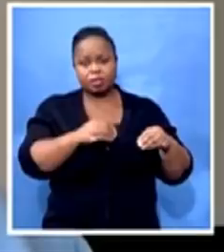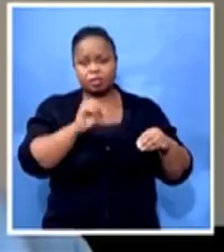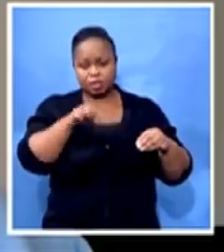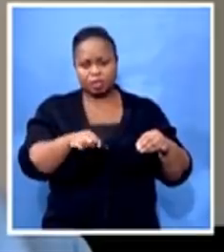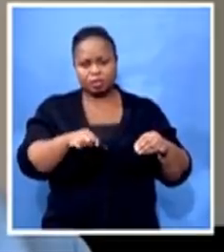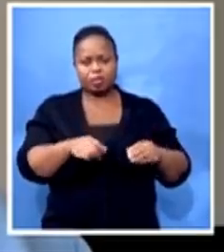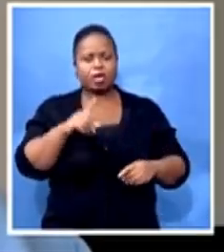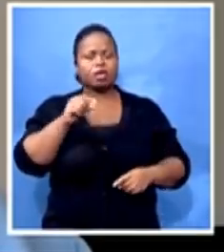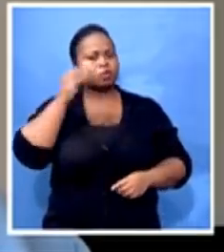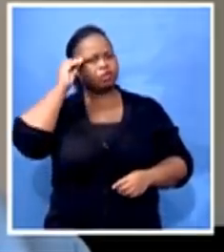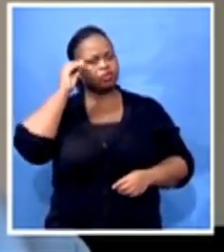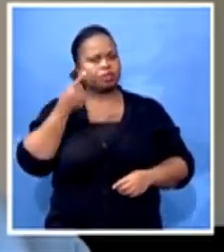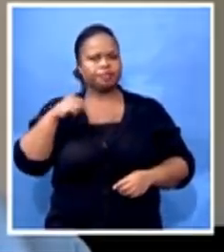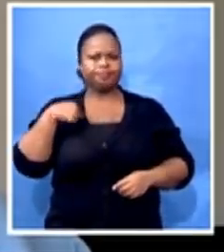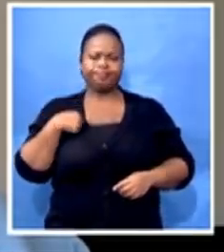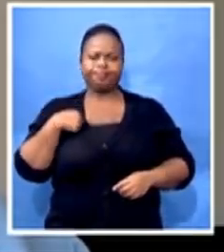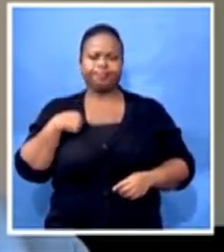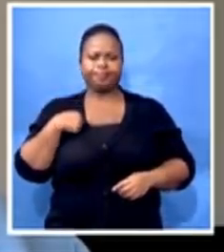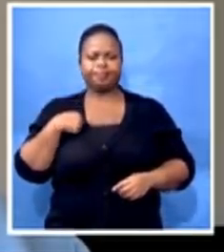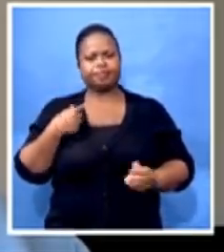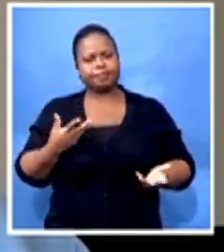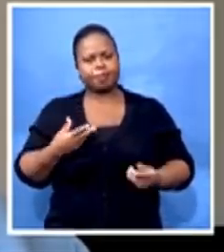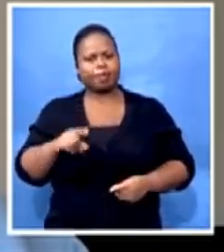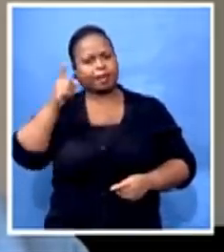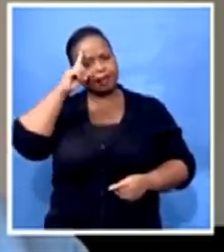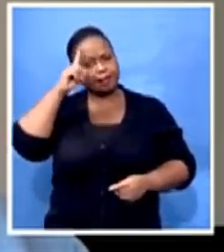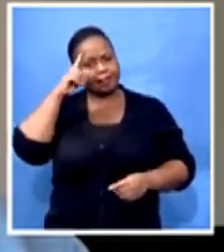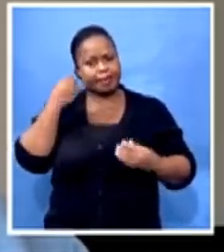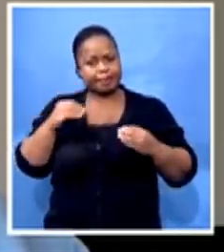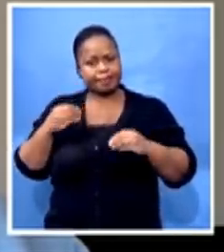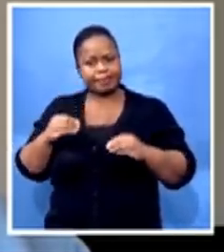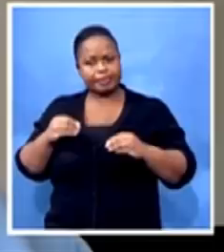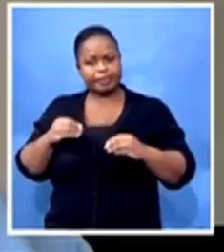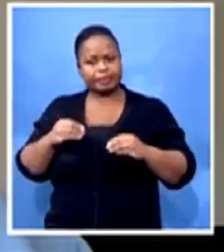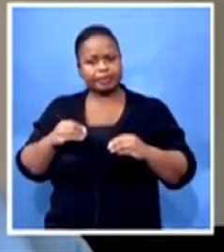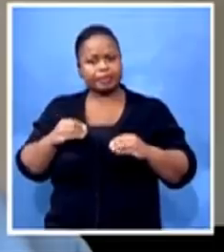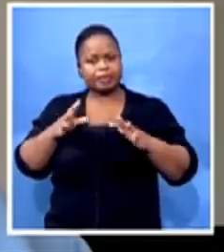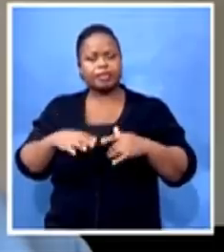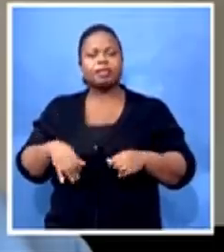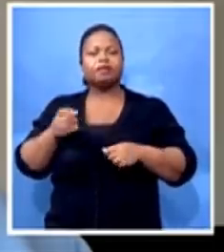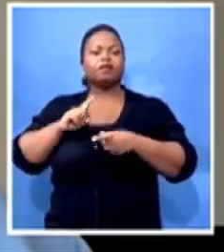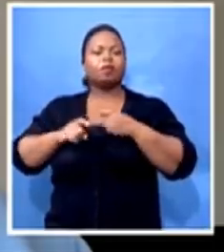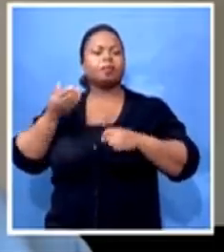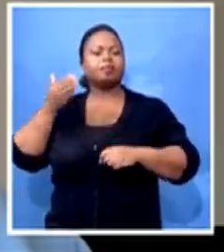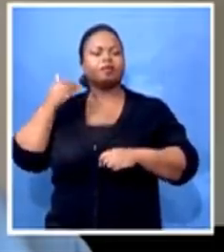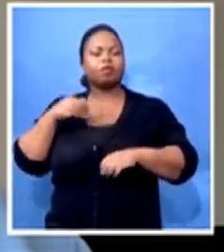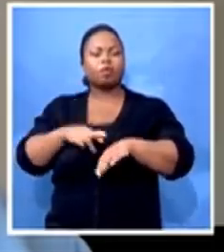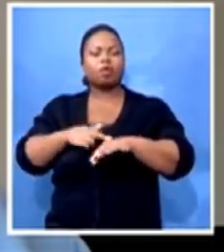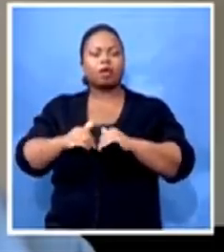that black business, which had to emerge out of apartheid and having endured